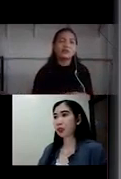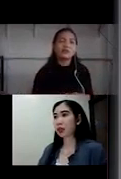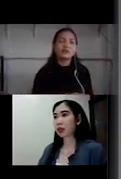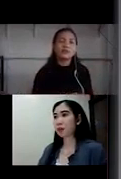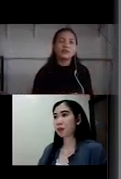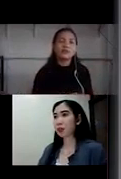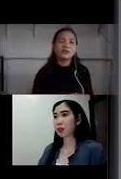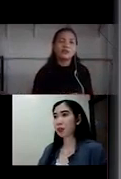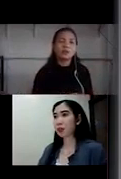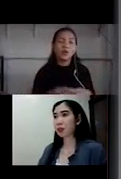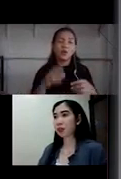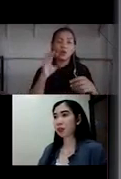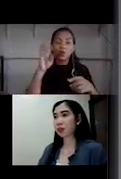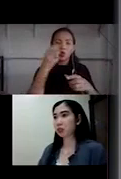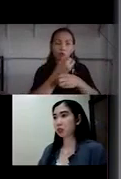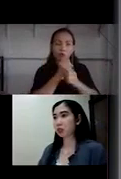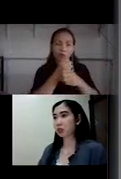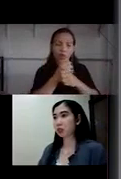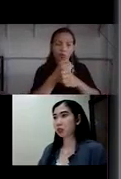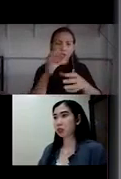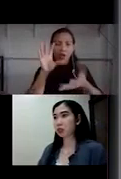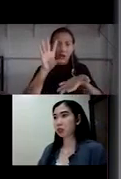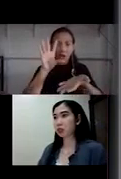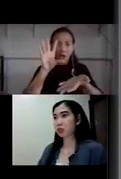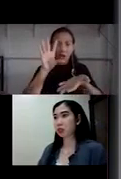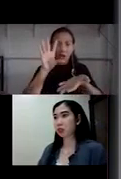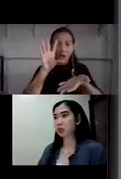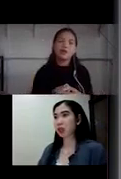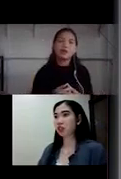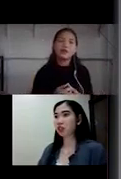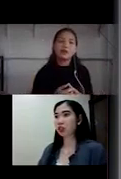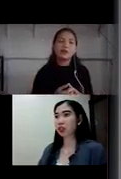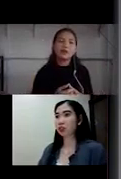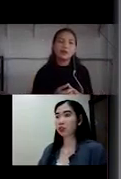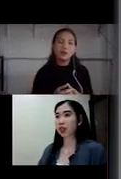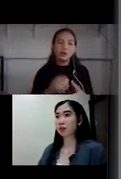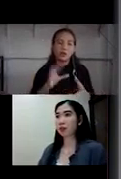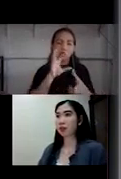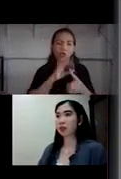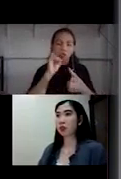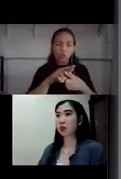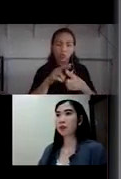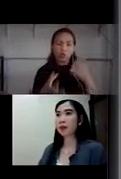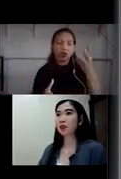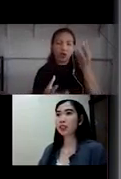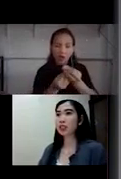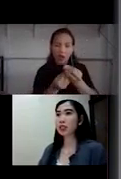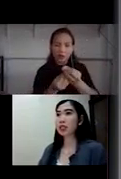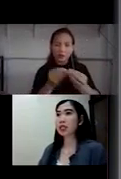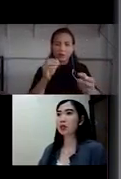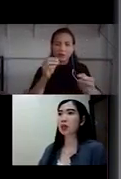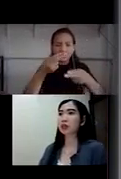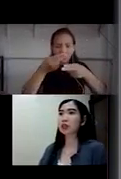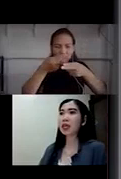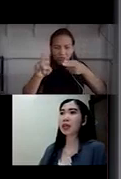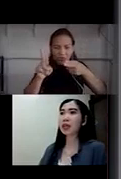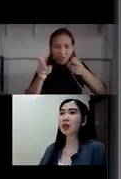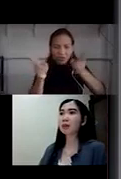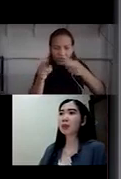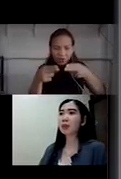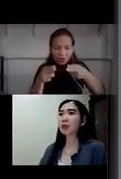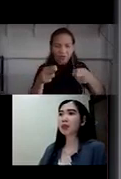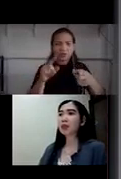or make a copy or yan. Add shortcut to drive. Yan. So, paano ba siya ginagawa?